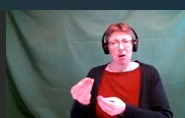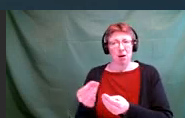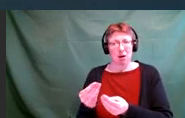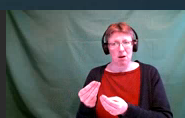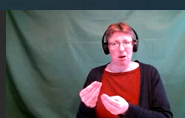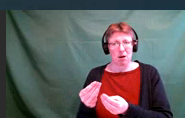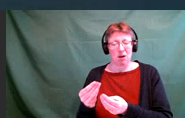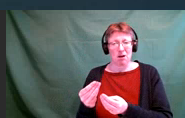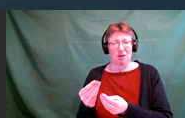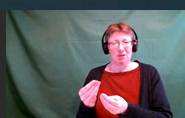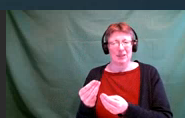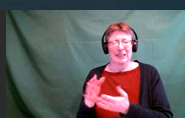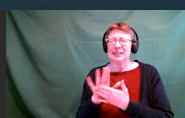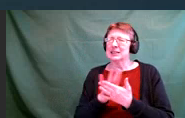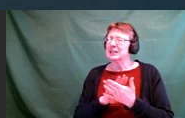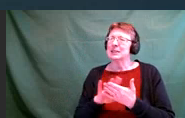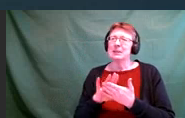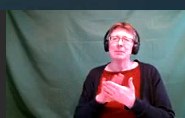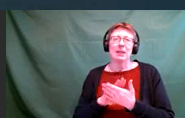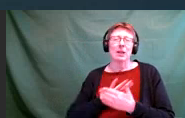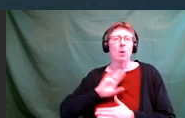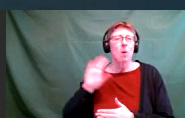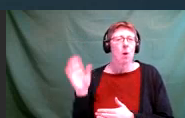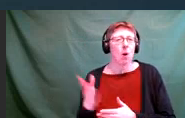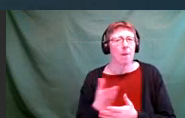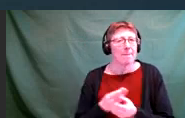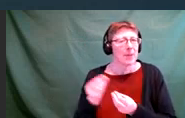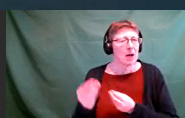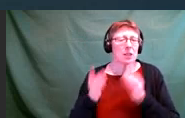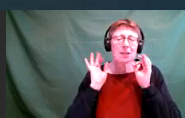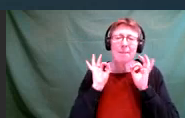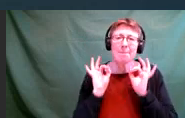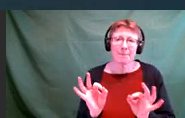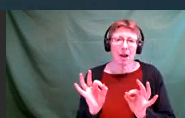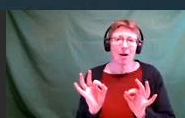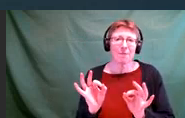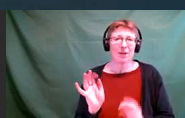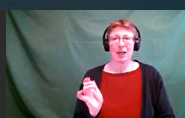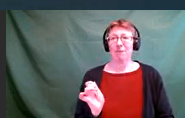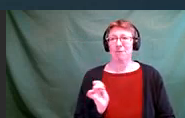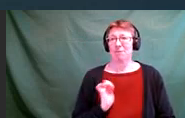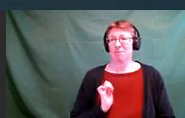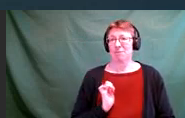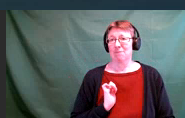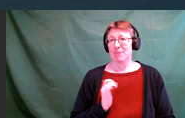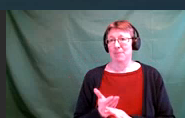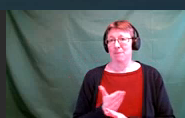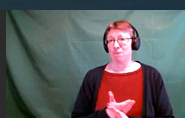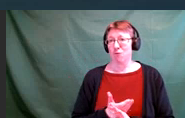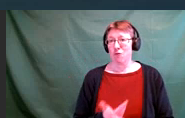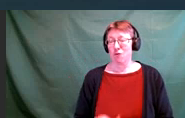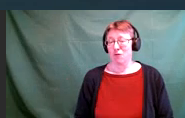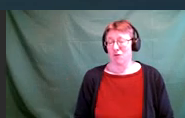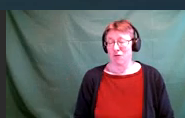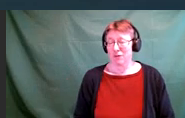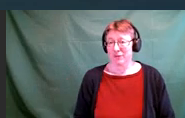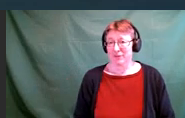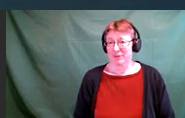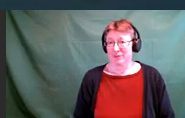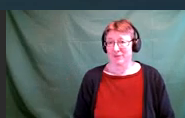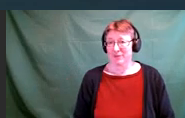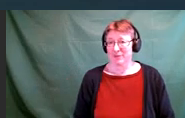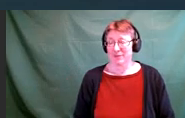But that doesn't mean that all markets have perfect foresight. What it means is that